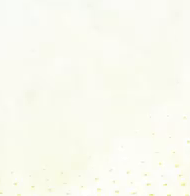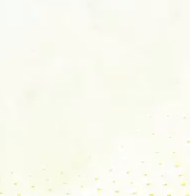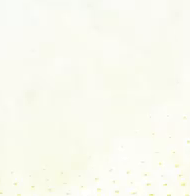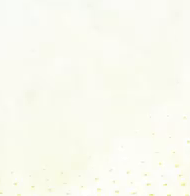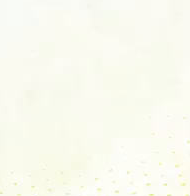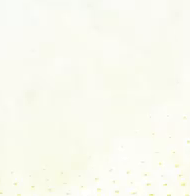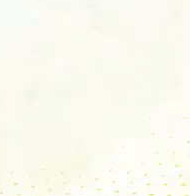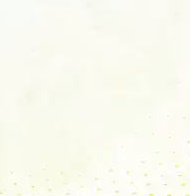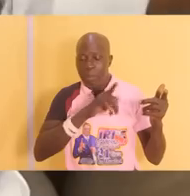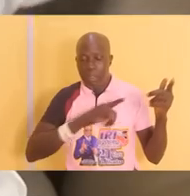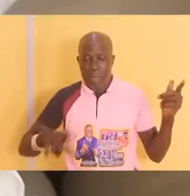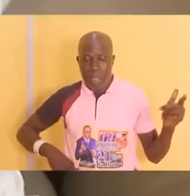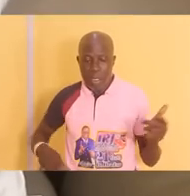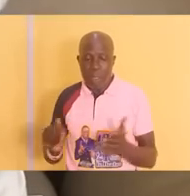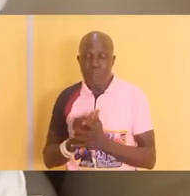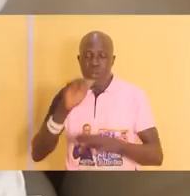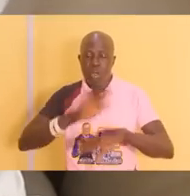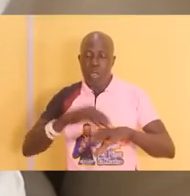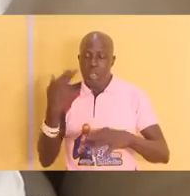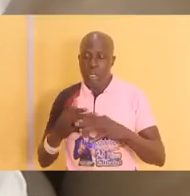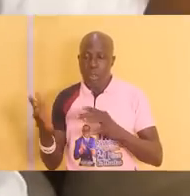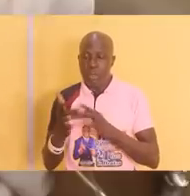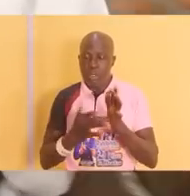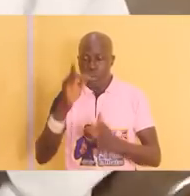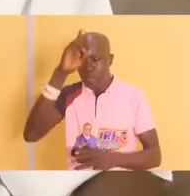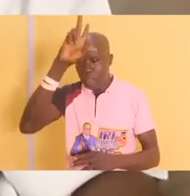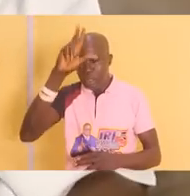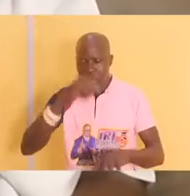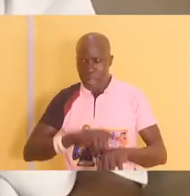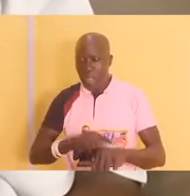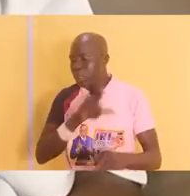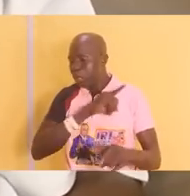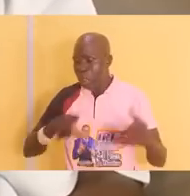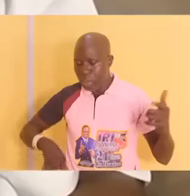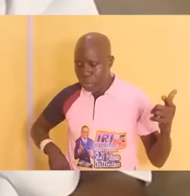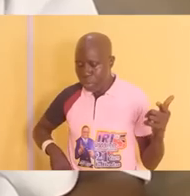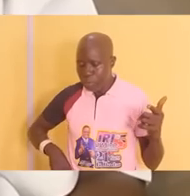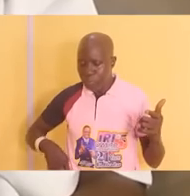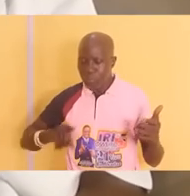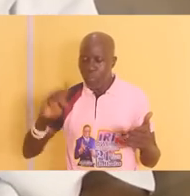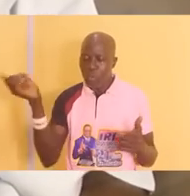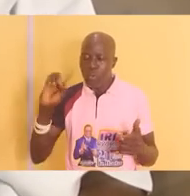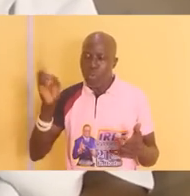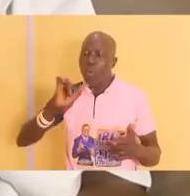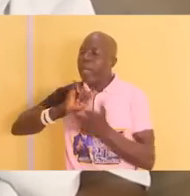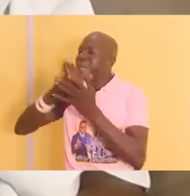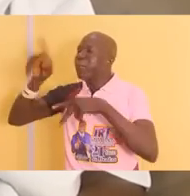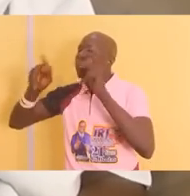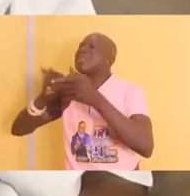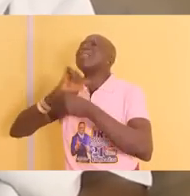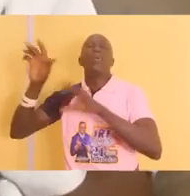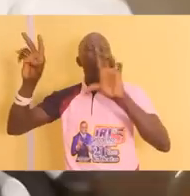ọlọrun ṣe bẹbẹ ẹ ṣe o. Lórúkọ Jésù nígbà mẹ́ta, Olúwa, ibi tí àwọn èèyàn sọ pé kò sọ́nà